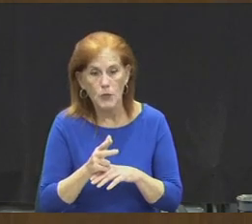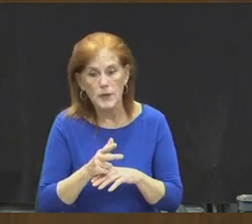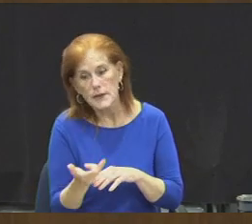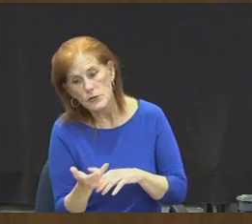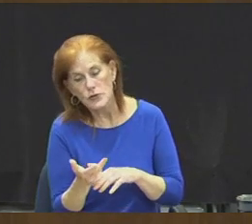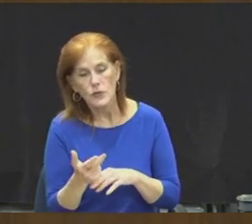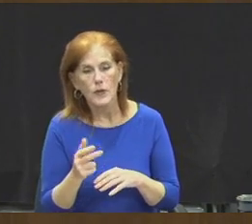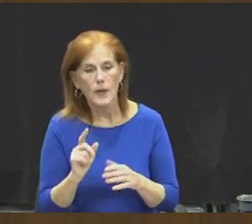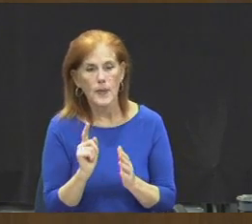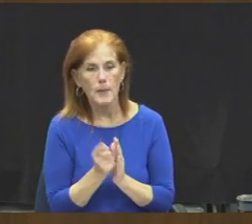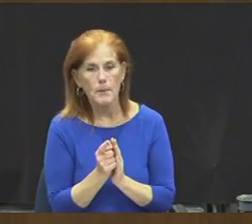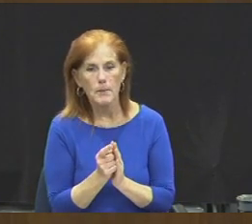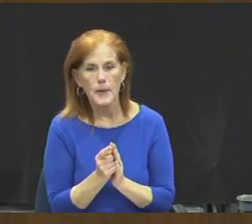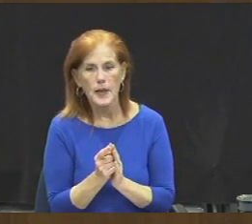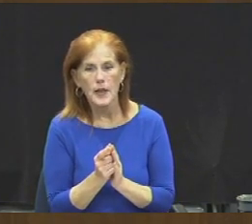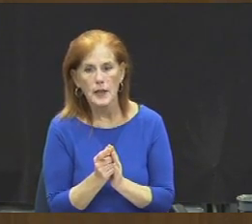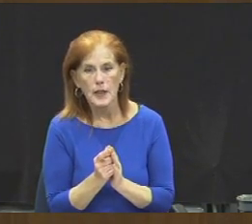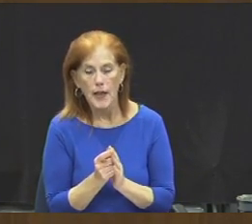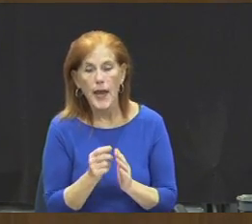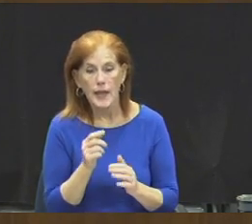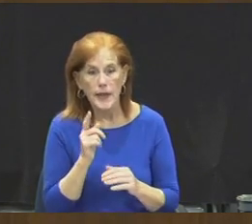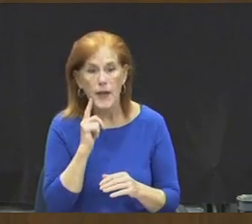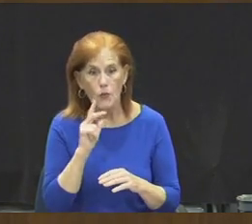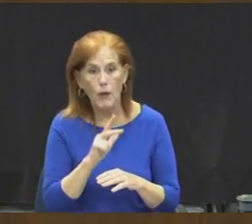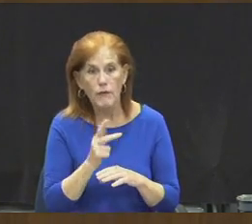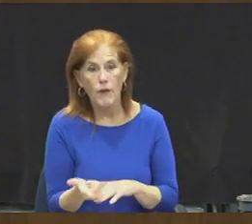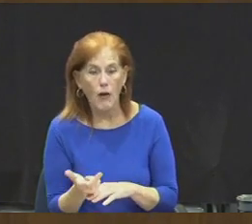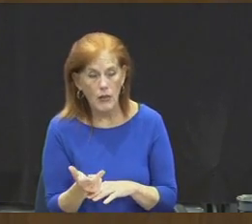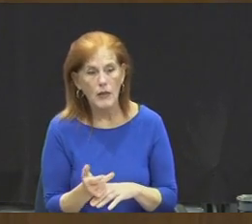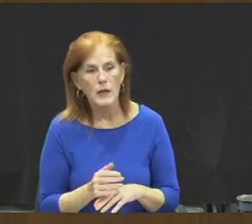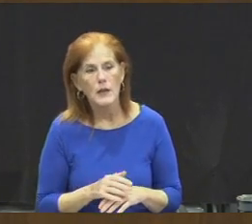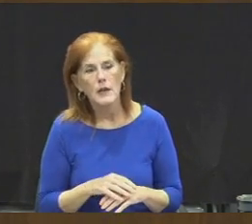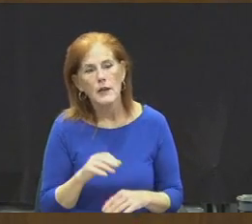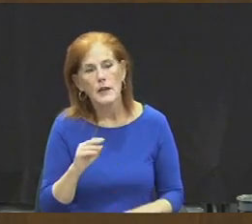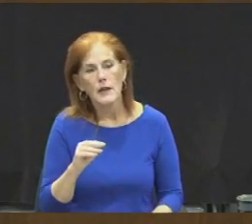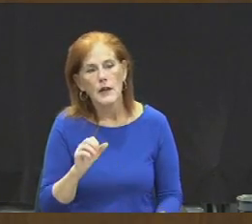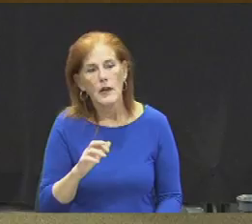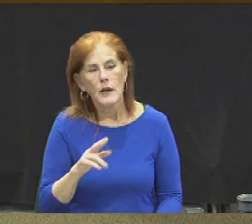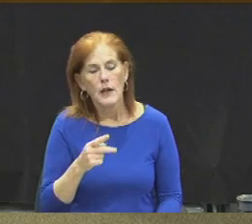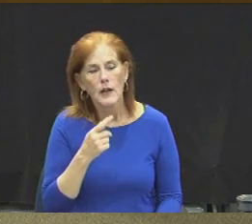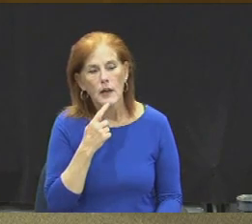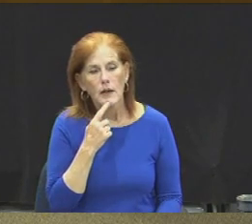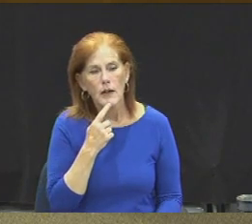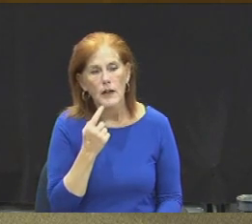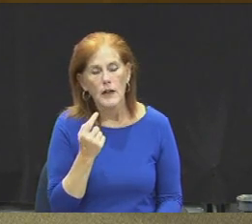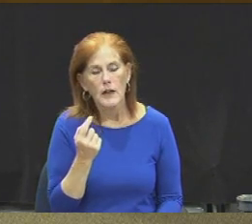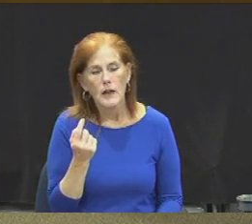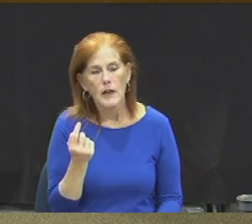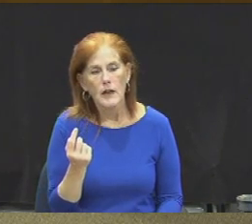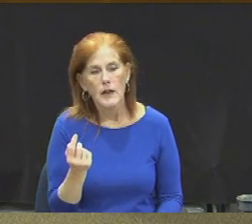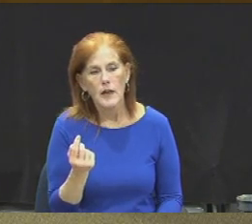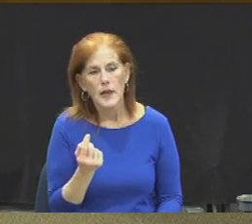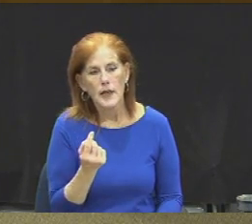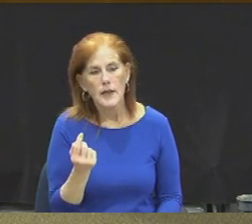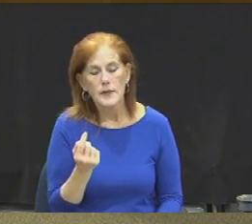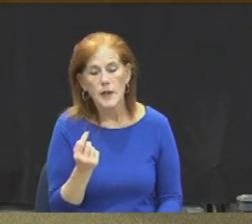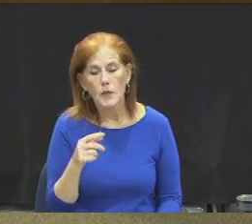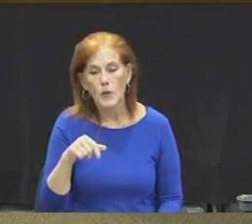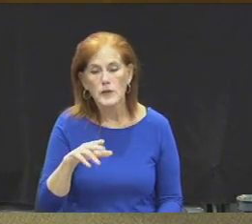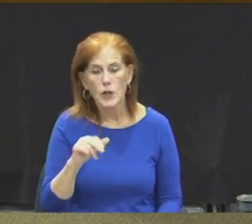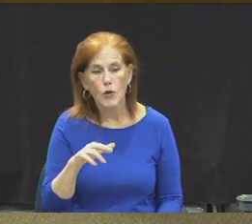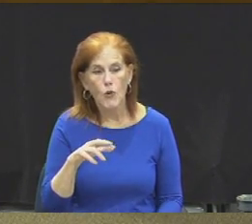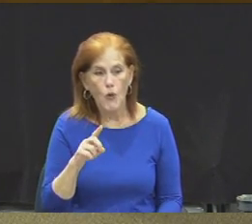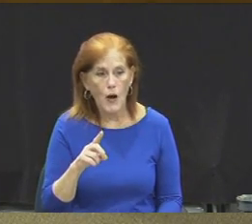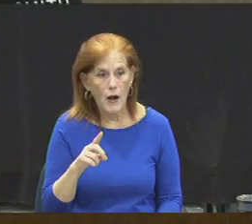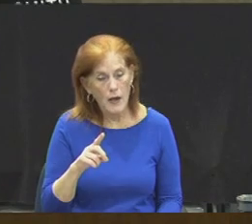as soon as you start losing that, you will fall. I'm thinking of someone like, if someone is quadriplegic and